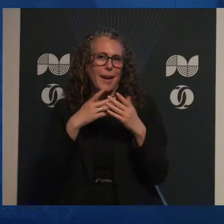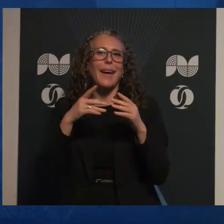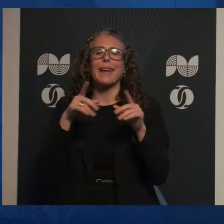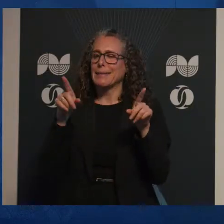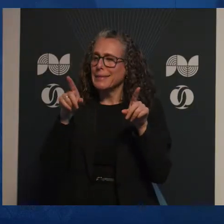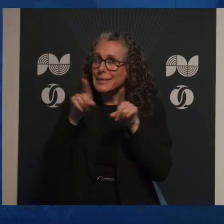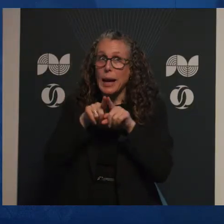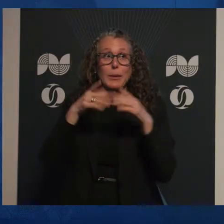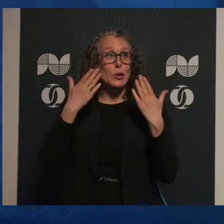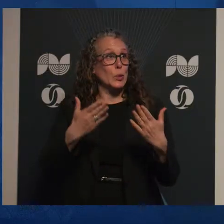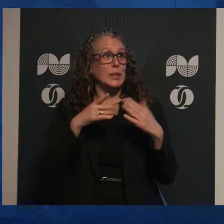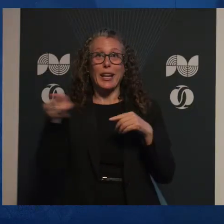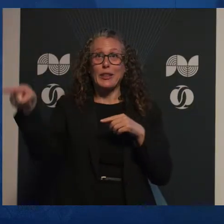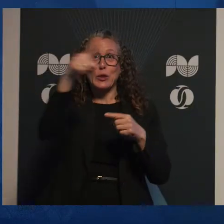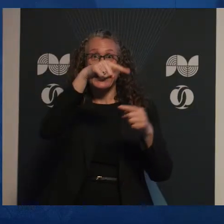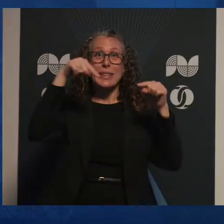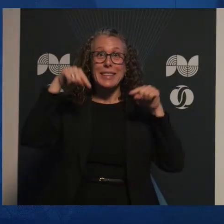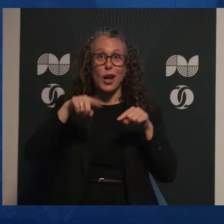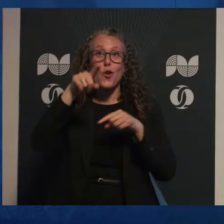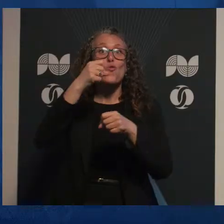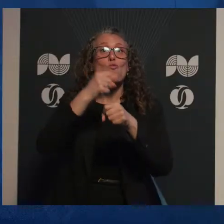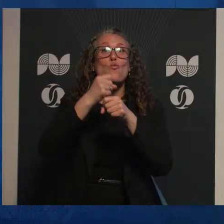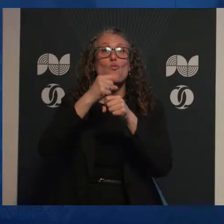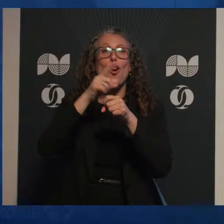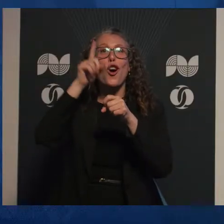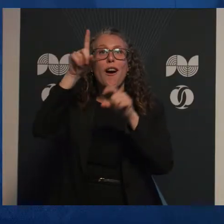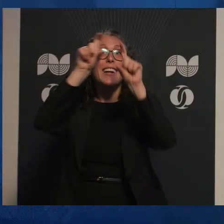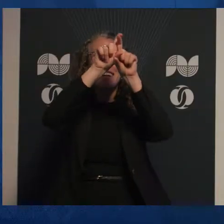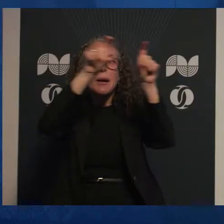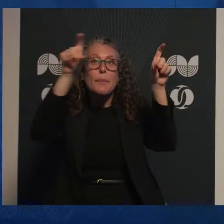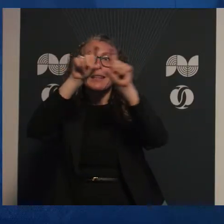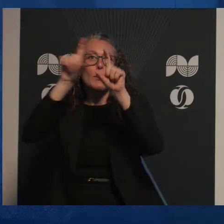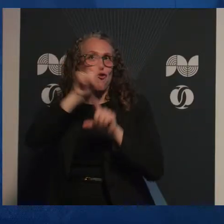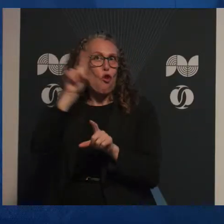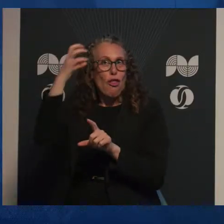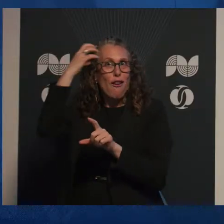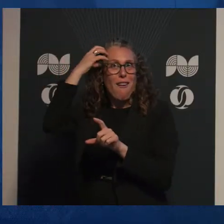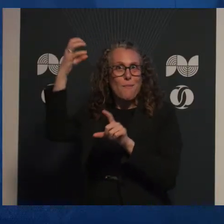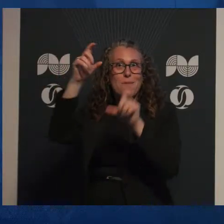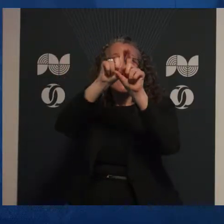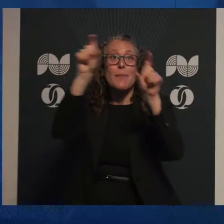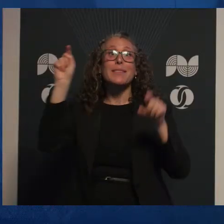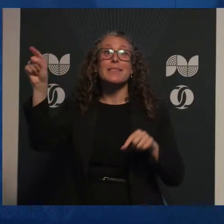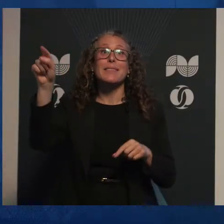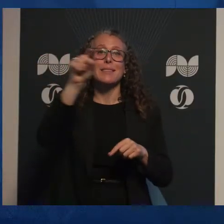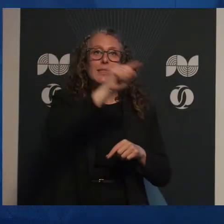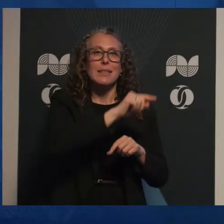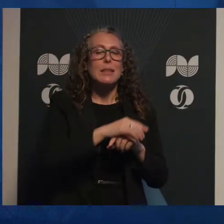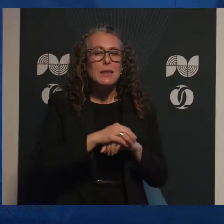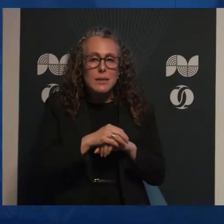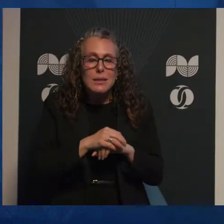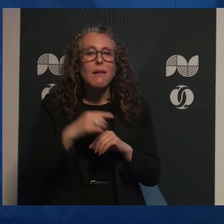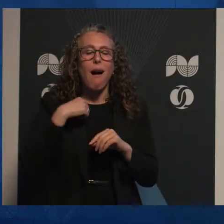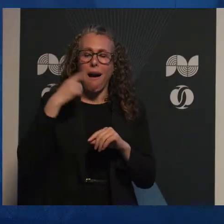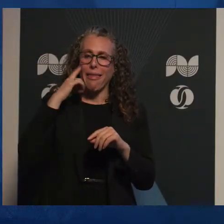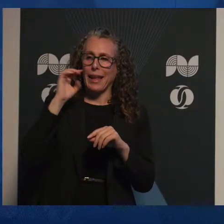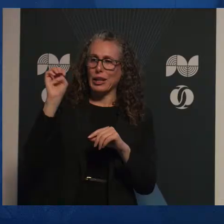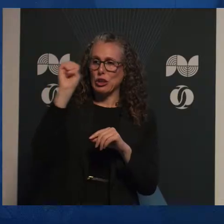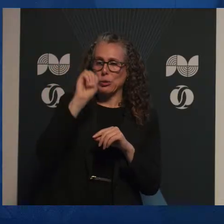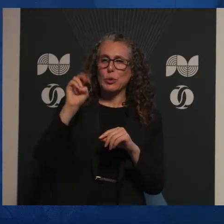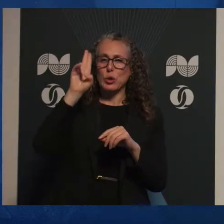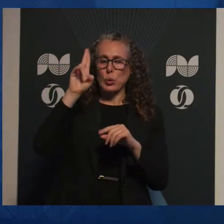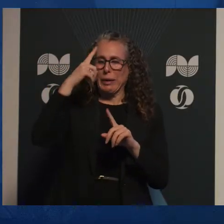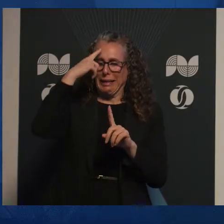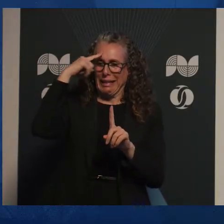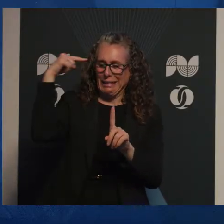are here today is that I think enlargement is back on the political agenda of the European Union in a